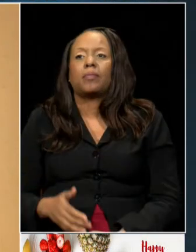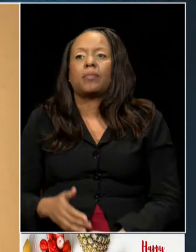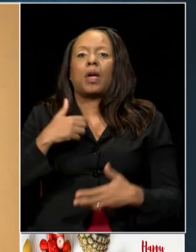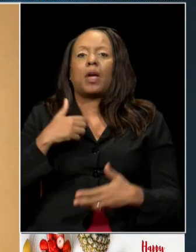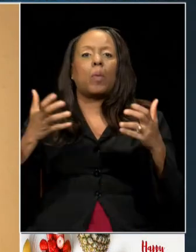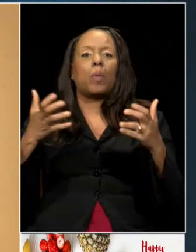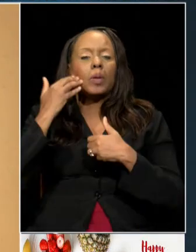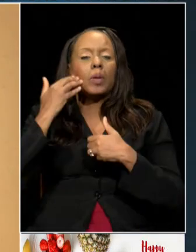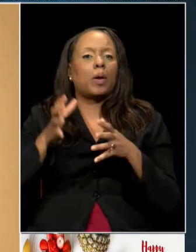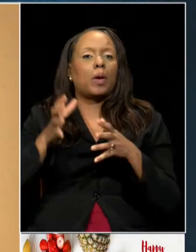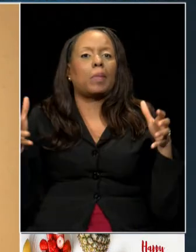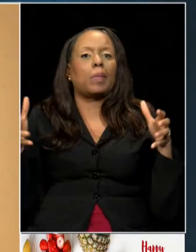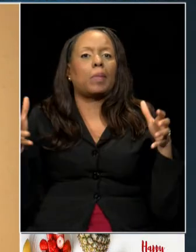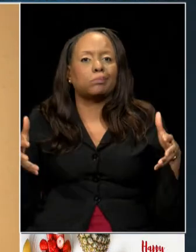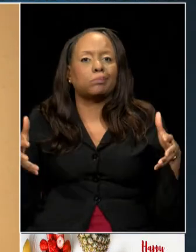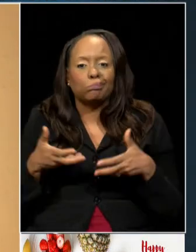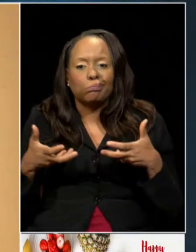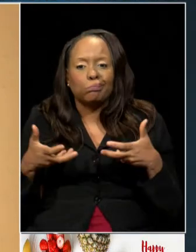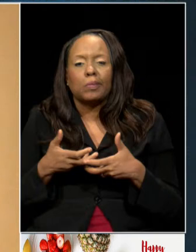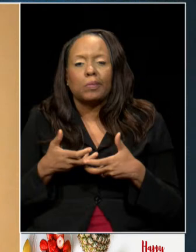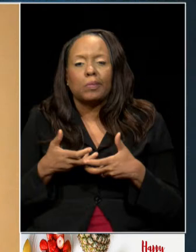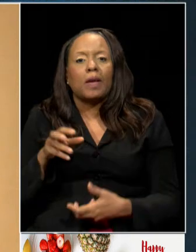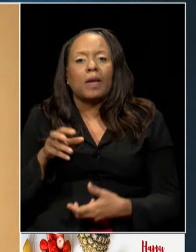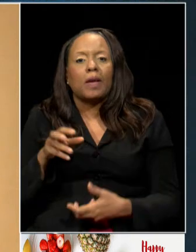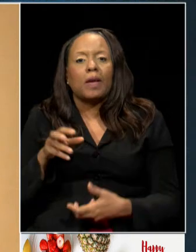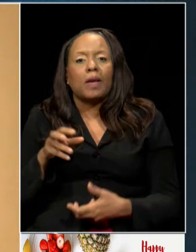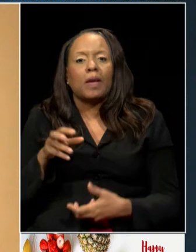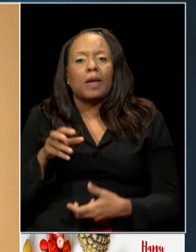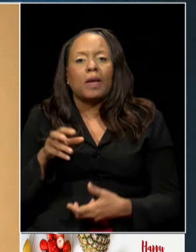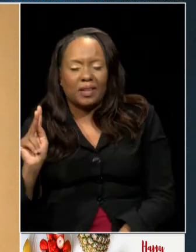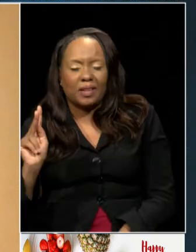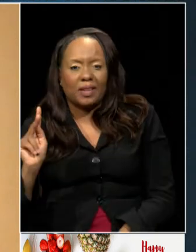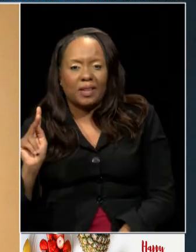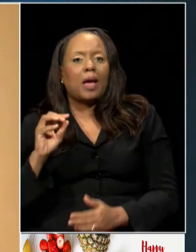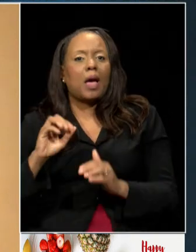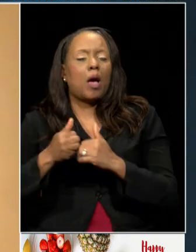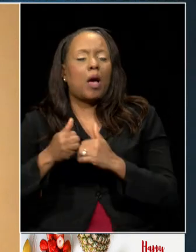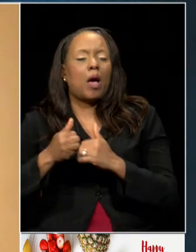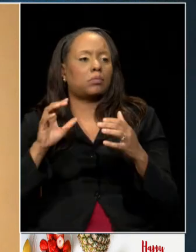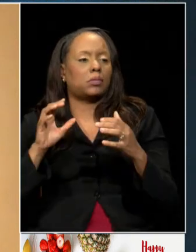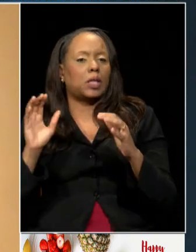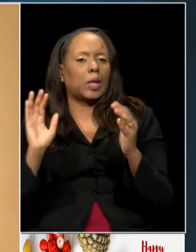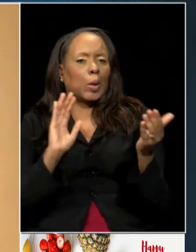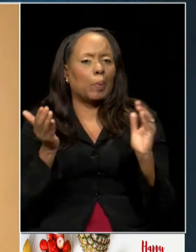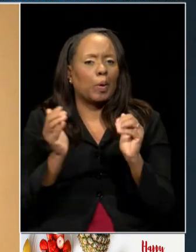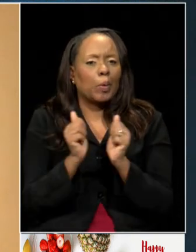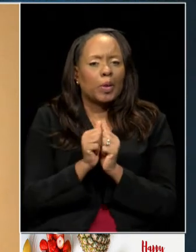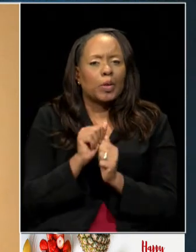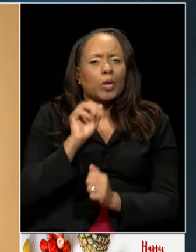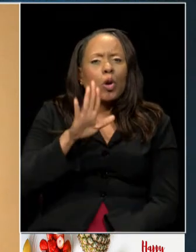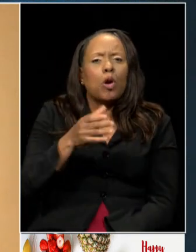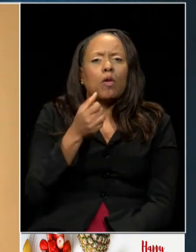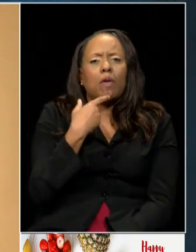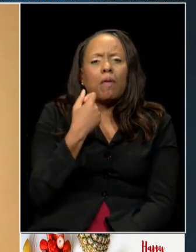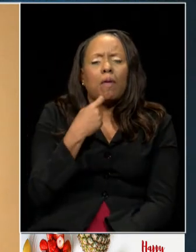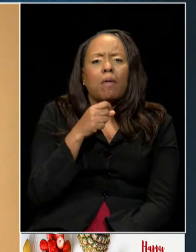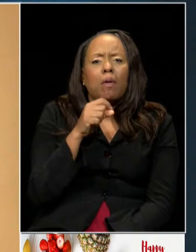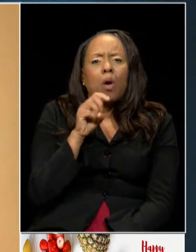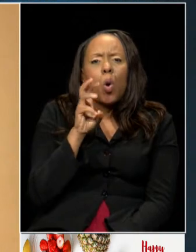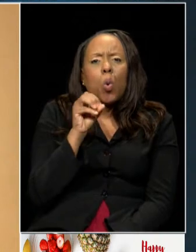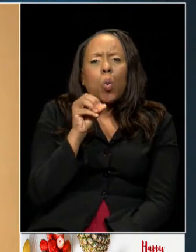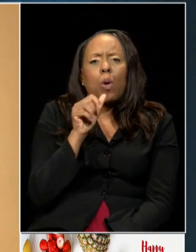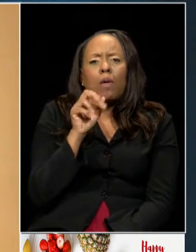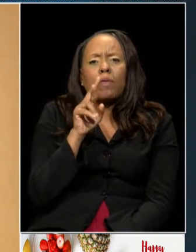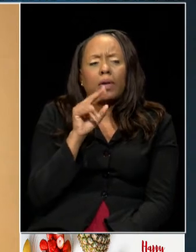in to antagonize it with the dose of warfarin that you're taking. If you are taking a big